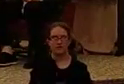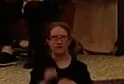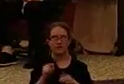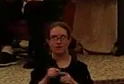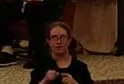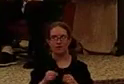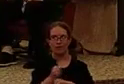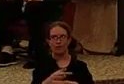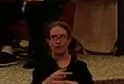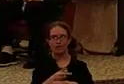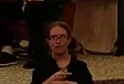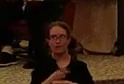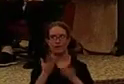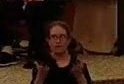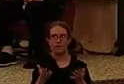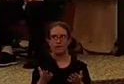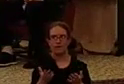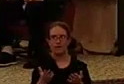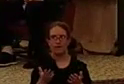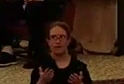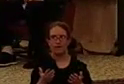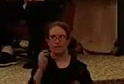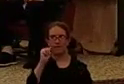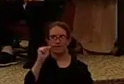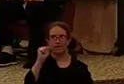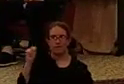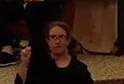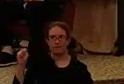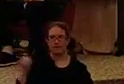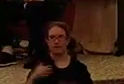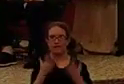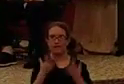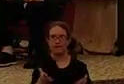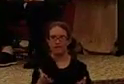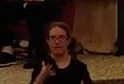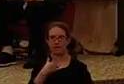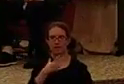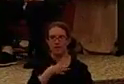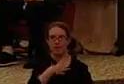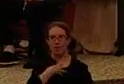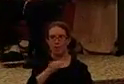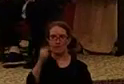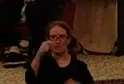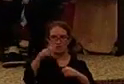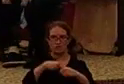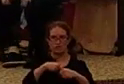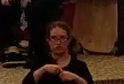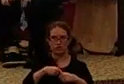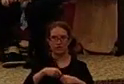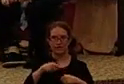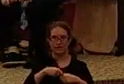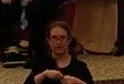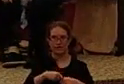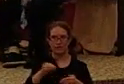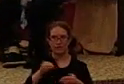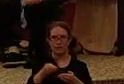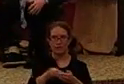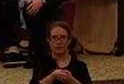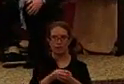that overcometh will I give to eat of the hidden manna, and I will give him a white stone, and in the stone a